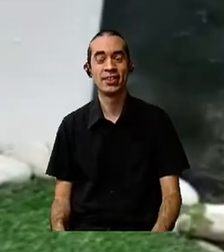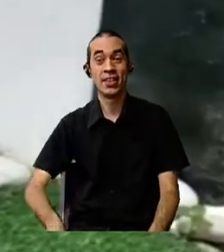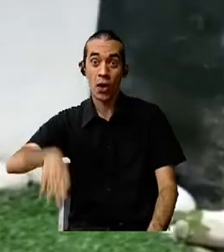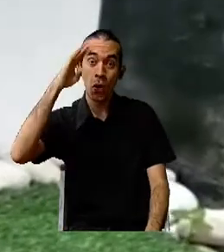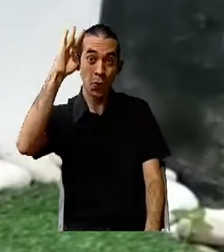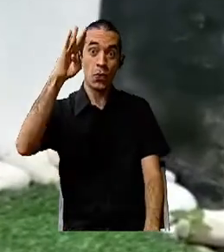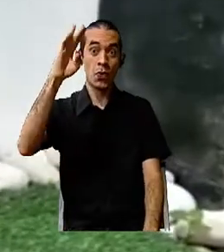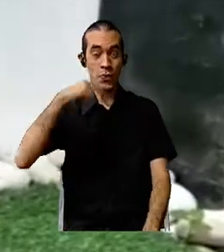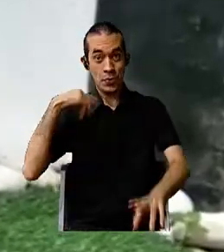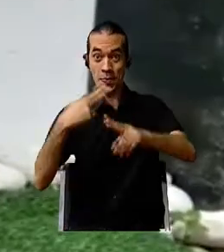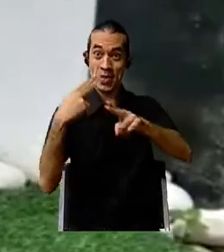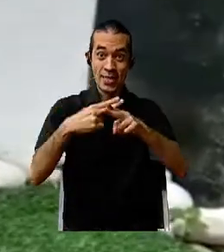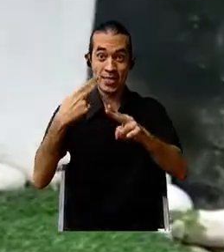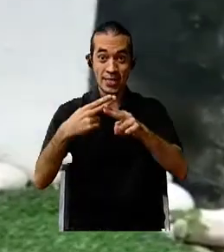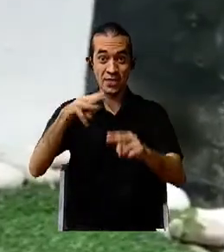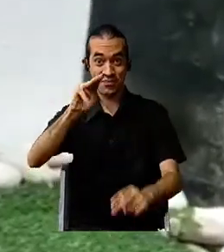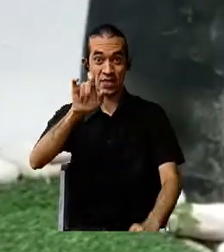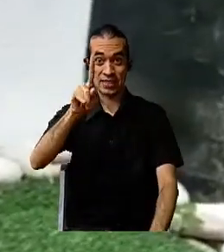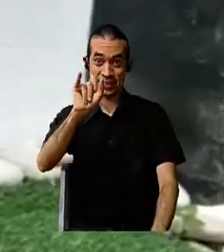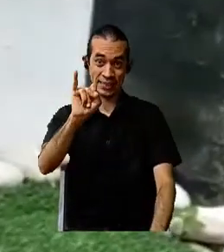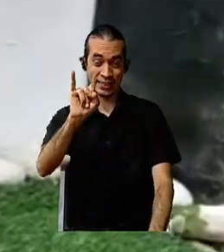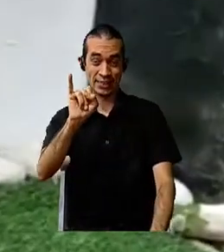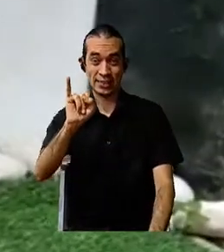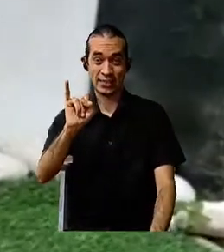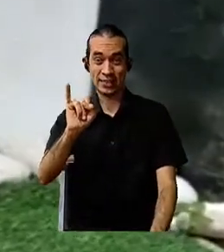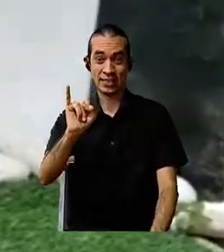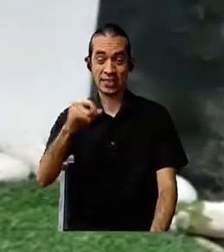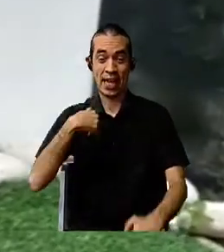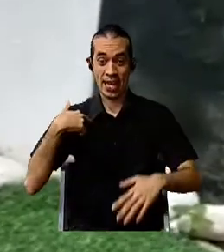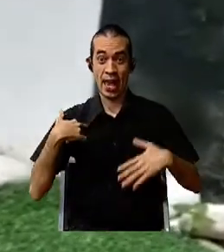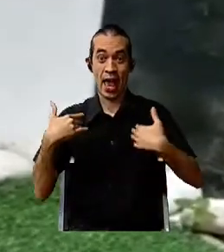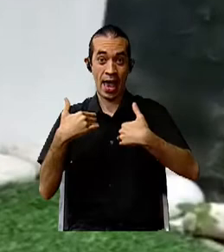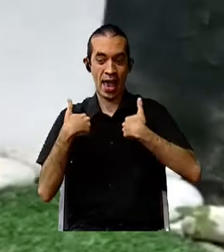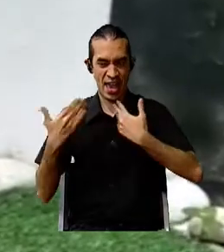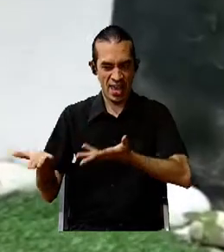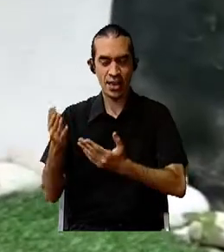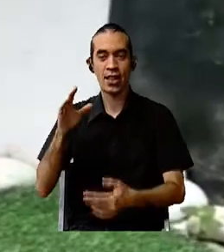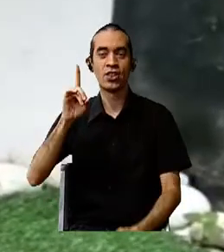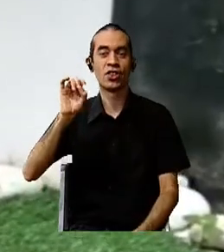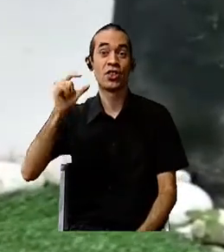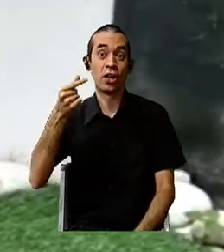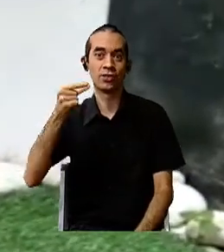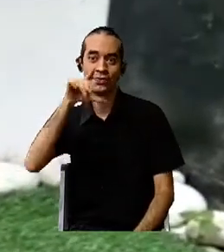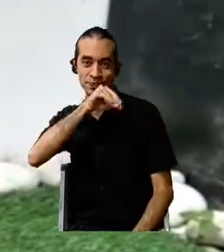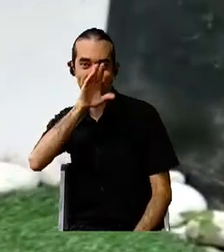Hello, my name is Maxi. My pet is a dog.